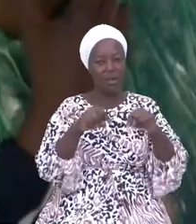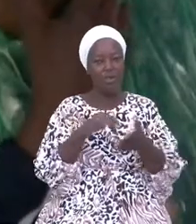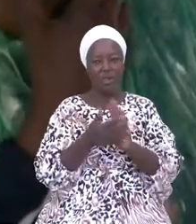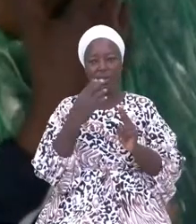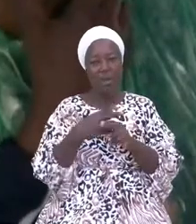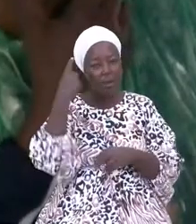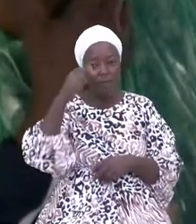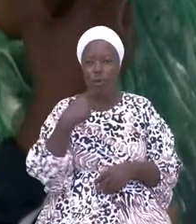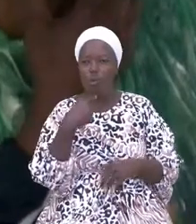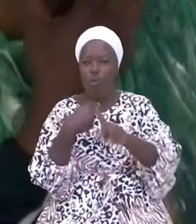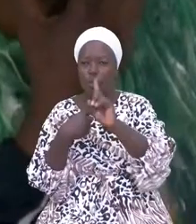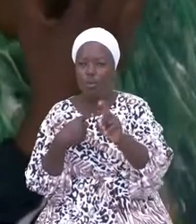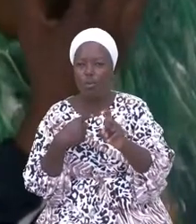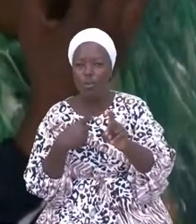who?